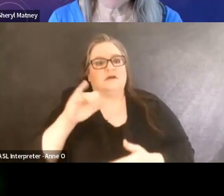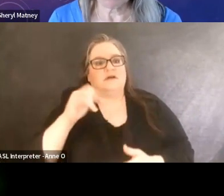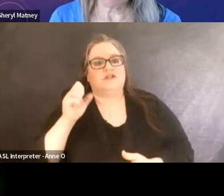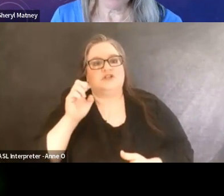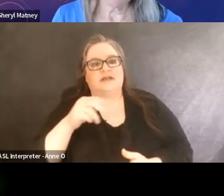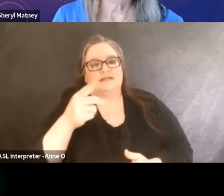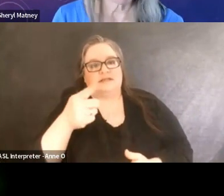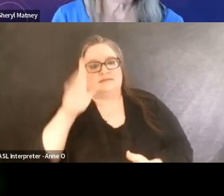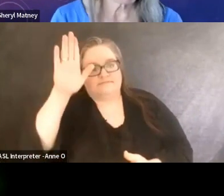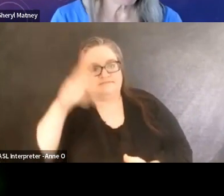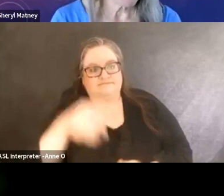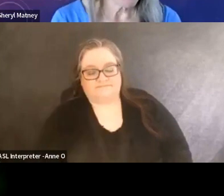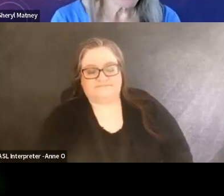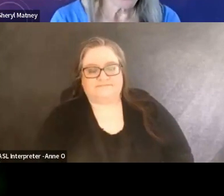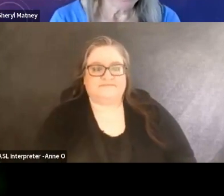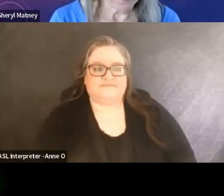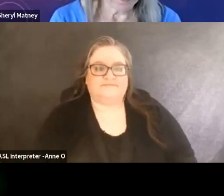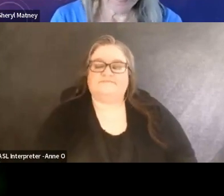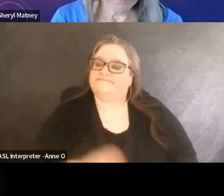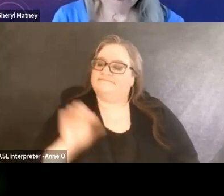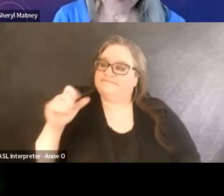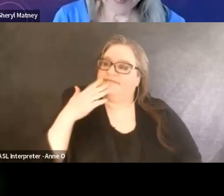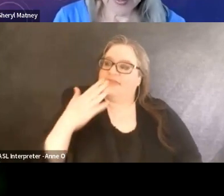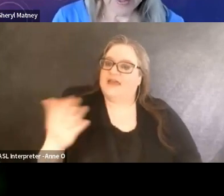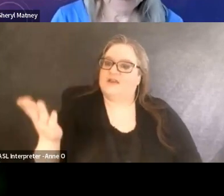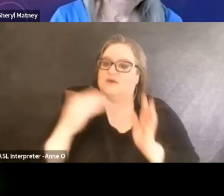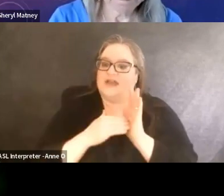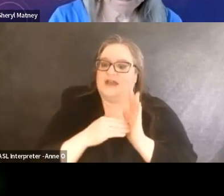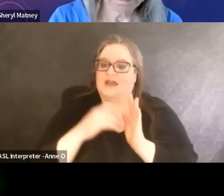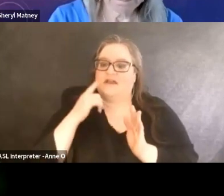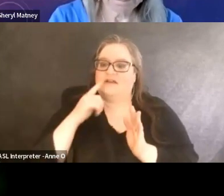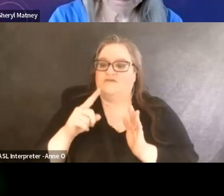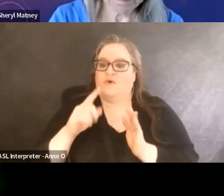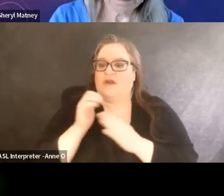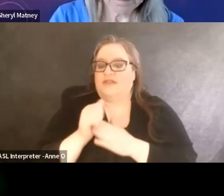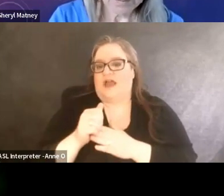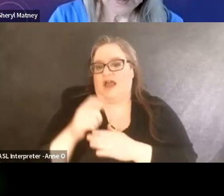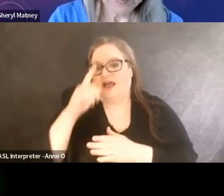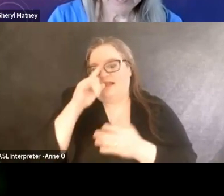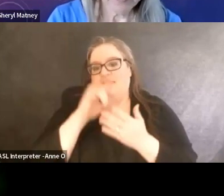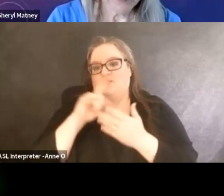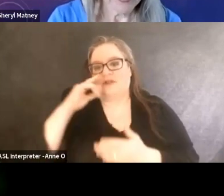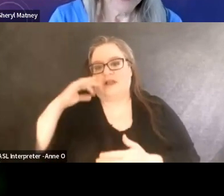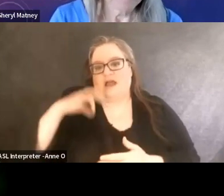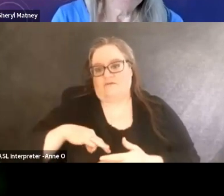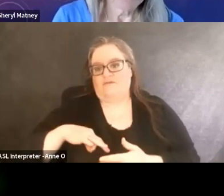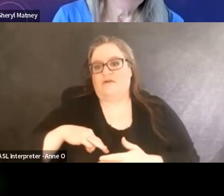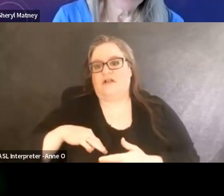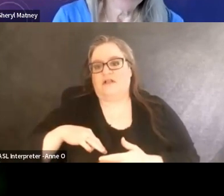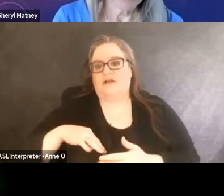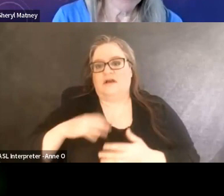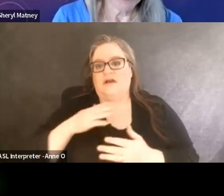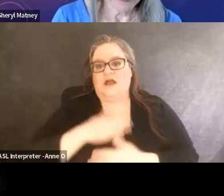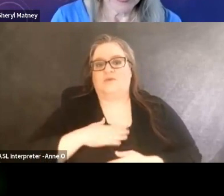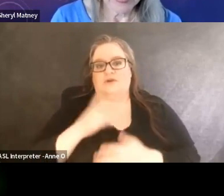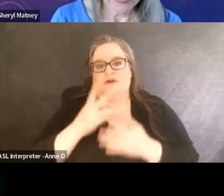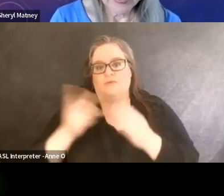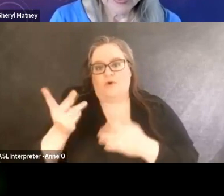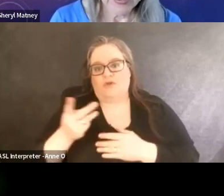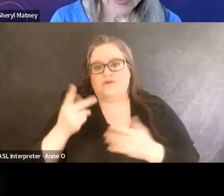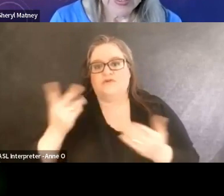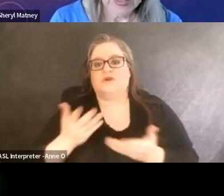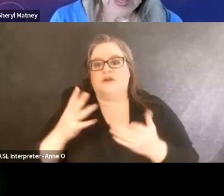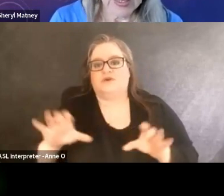question. Yeah, thanks again for the guidance. I think it was really helpful. So appreciate both of y'all being here to do